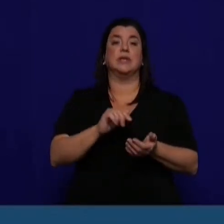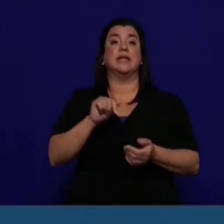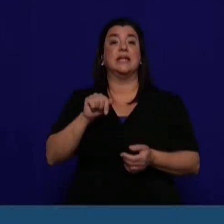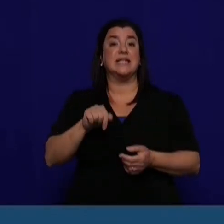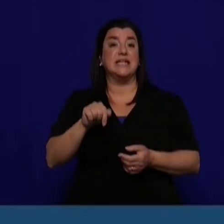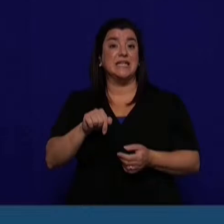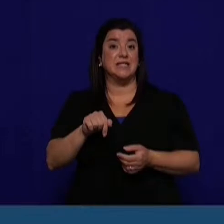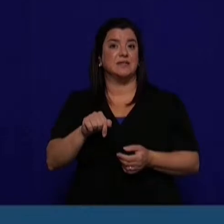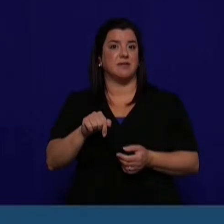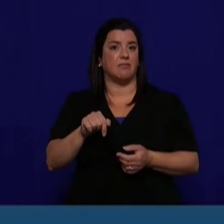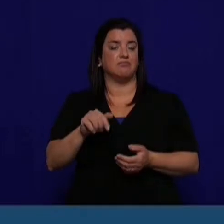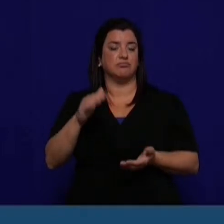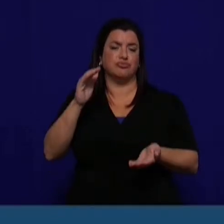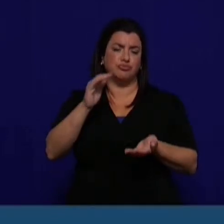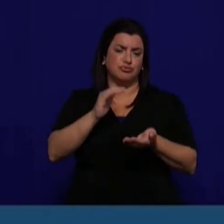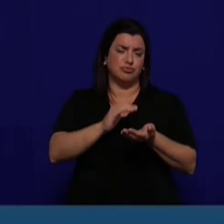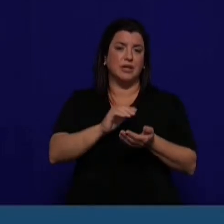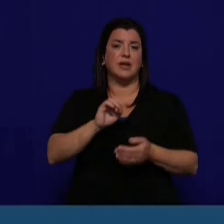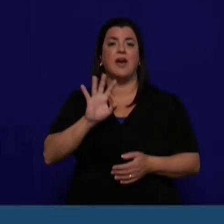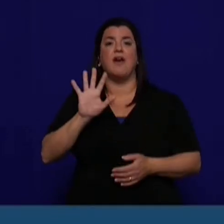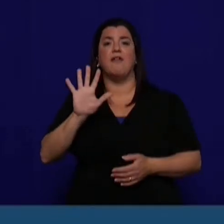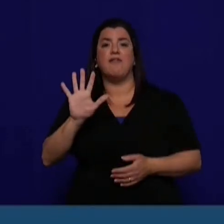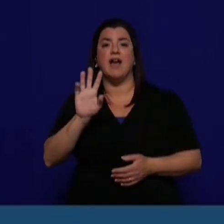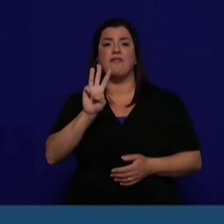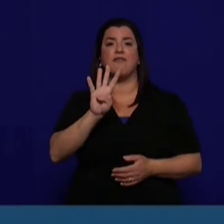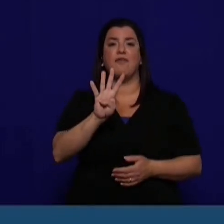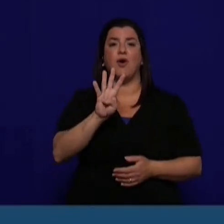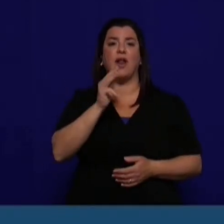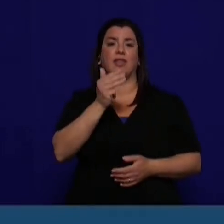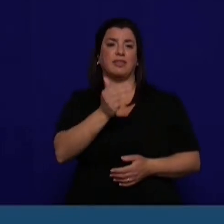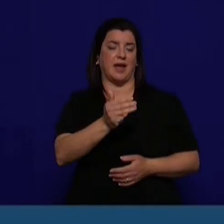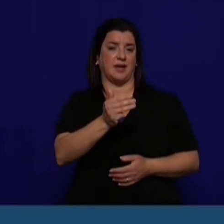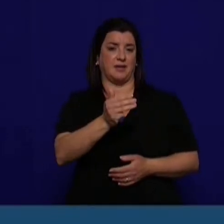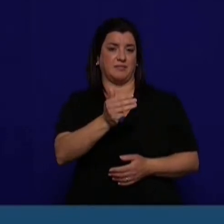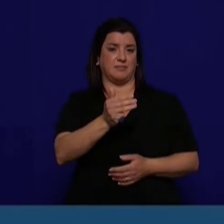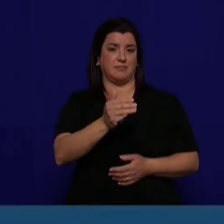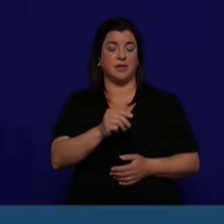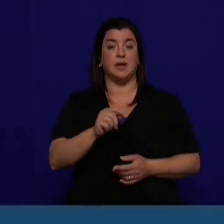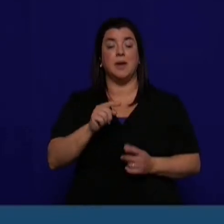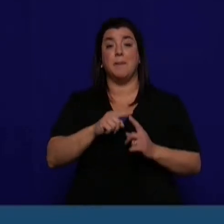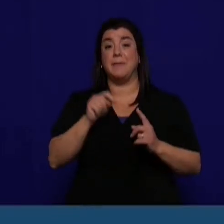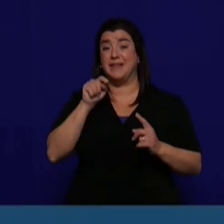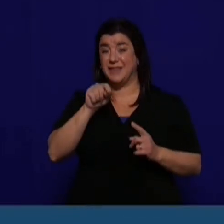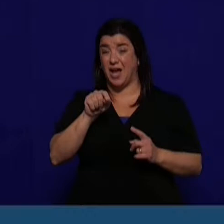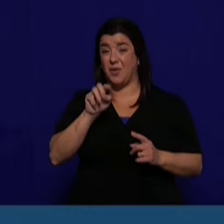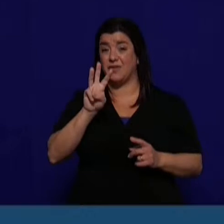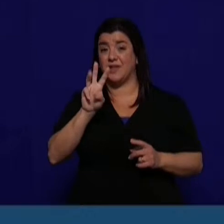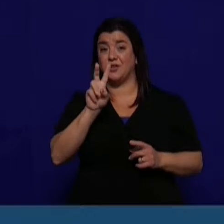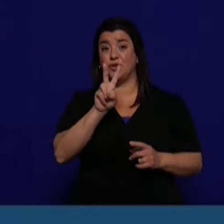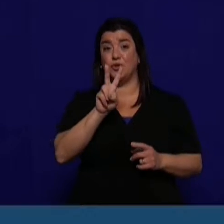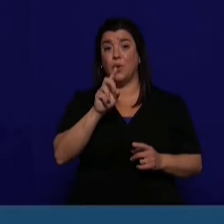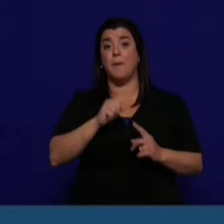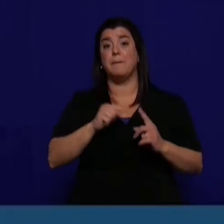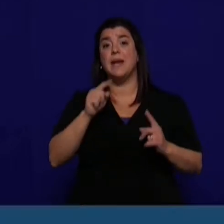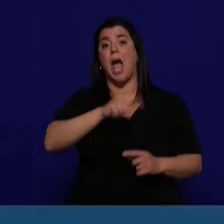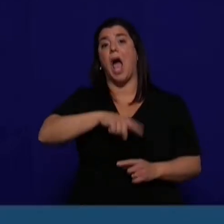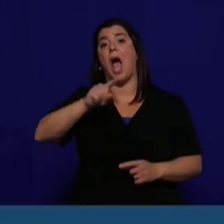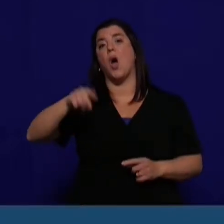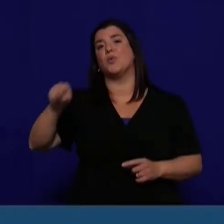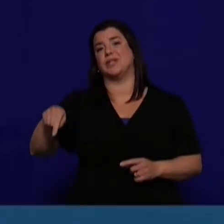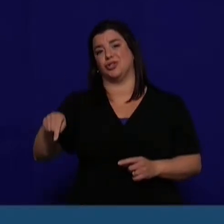naqas ukoll u qiegħed ta' 549. U minn dawn kien hemm 32 li huma mill-lokalità ta'